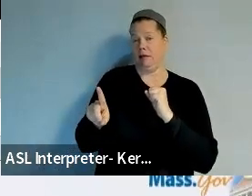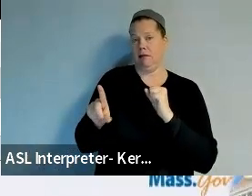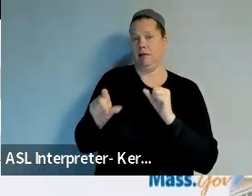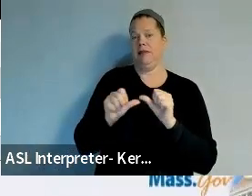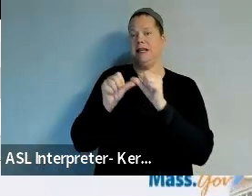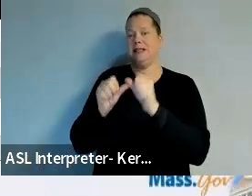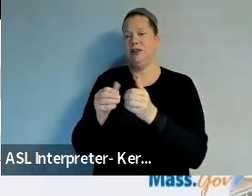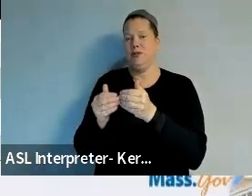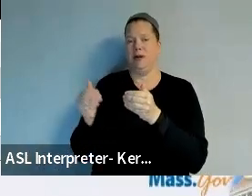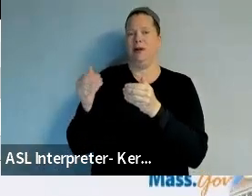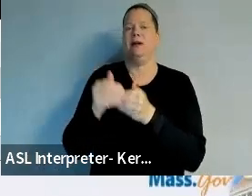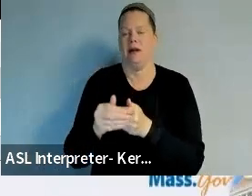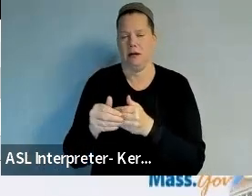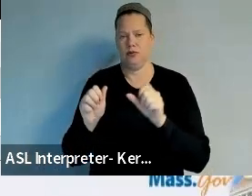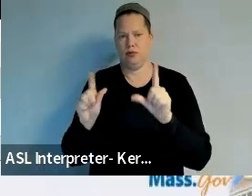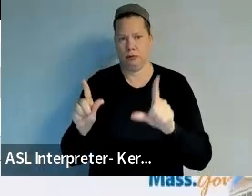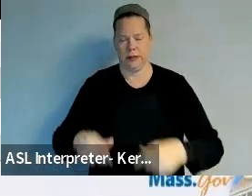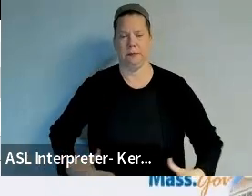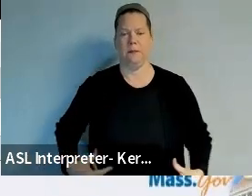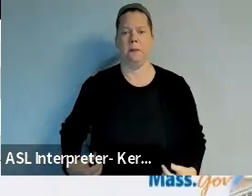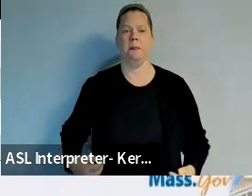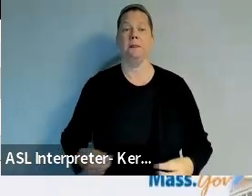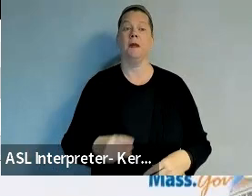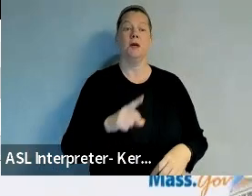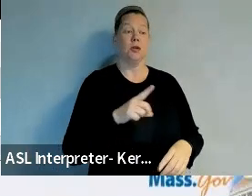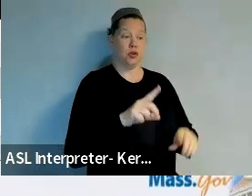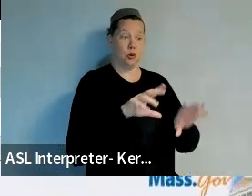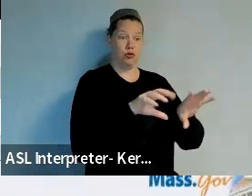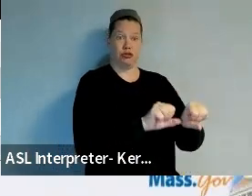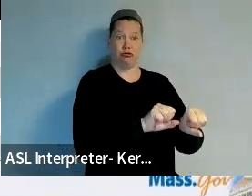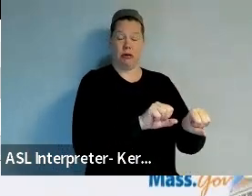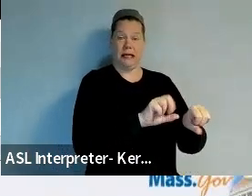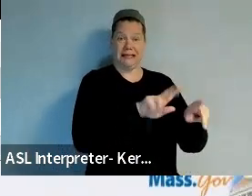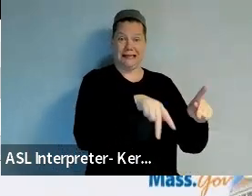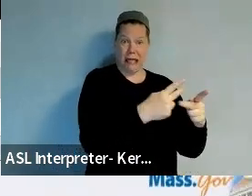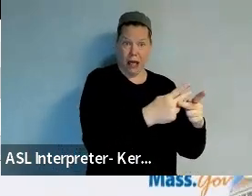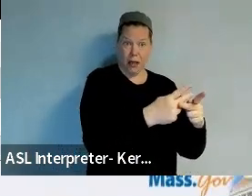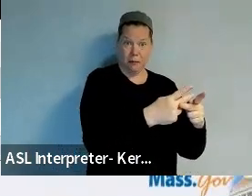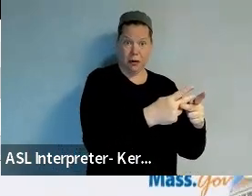screen changes based on the restraint type selected.